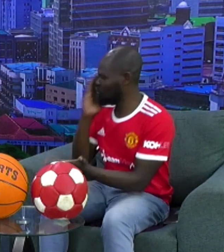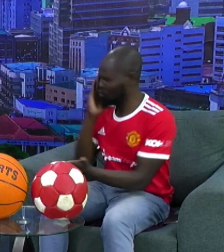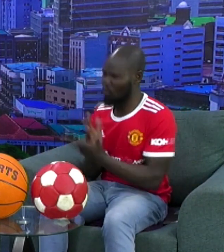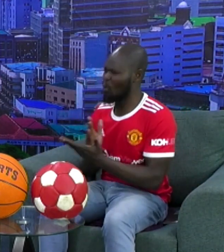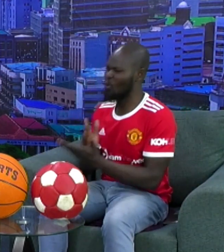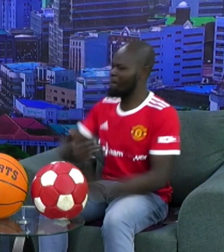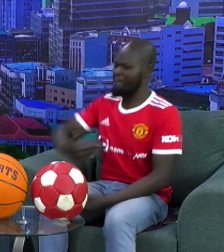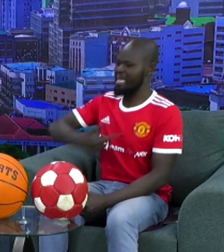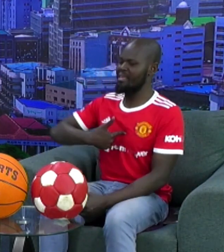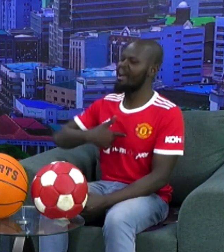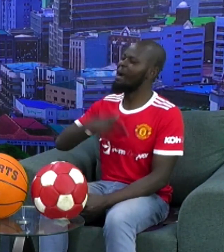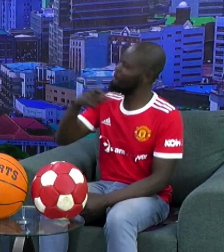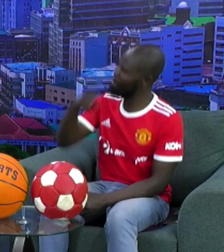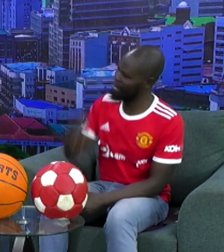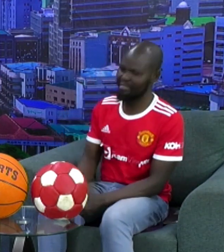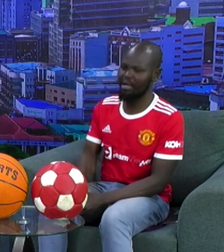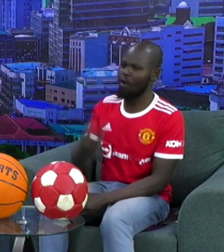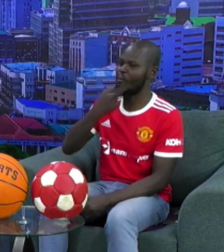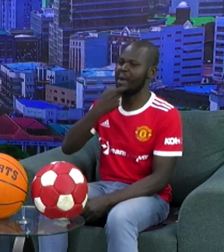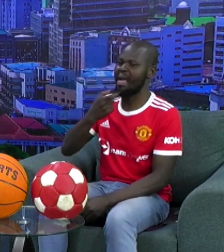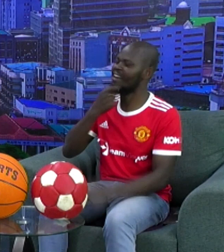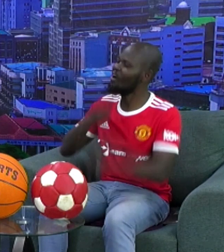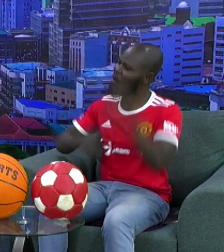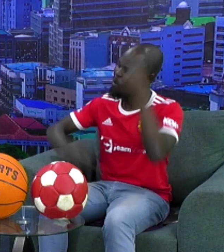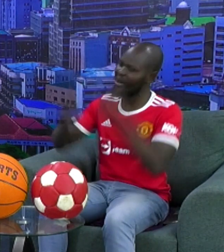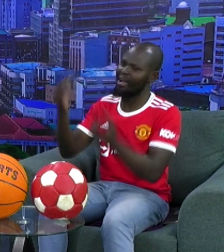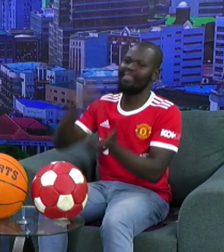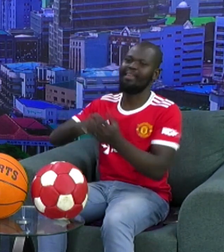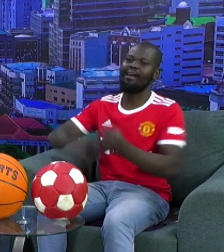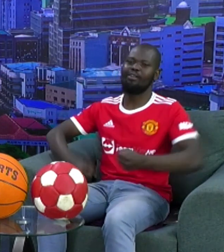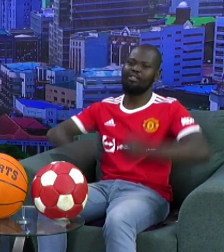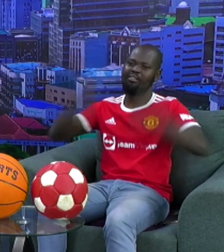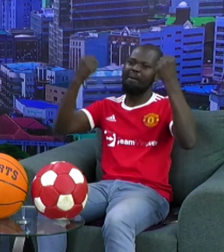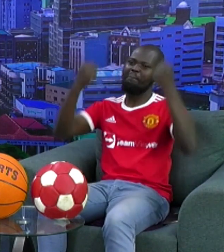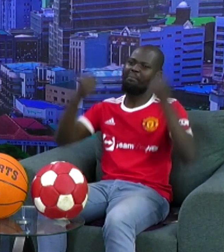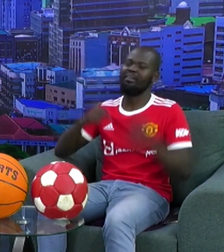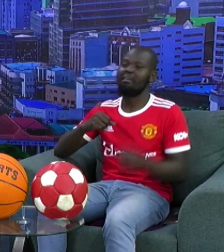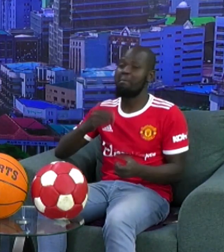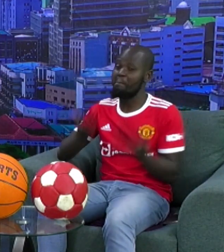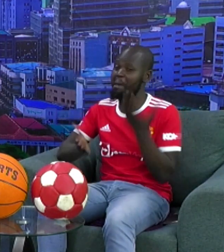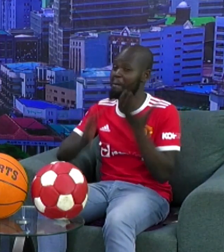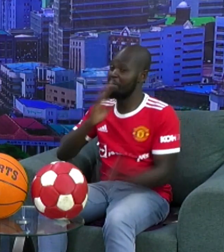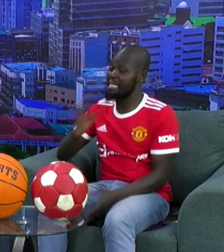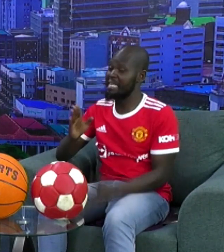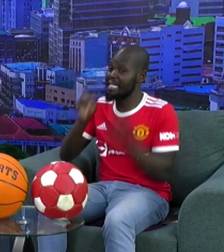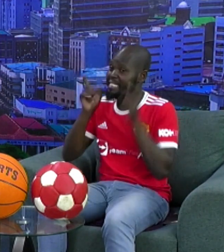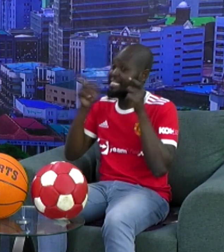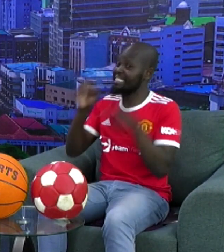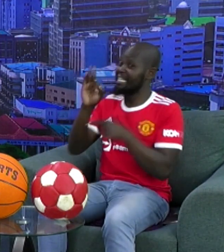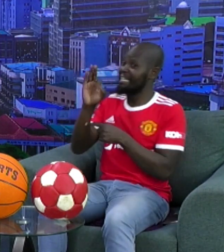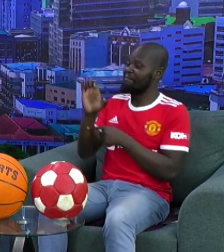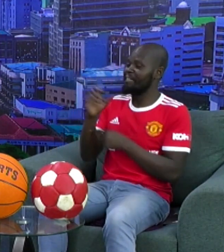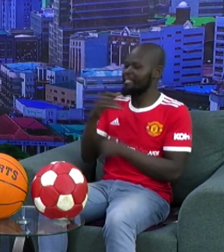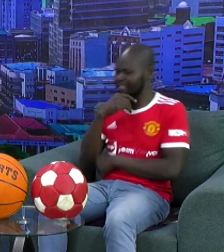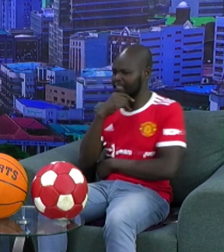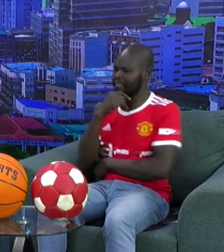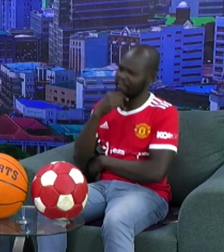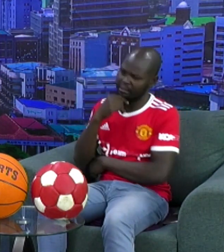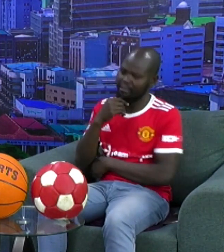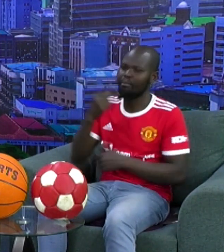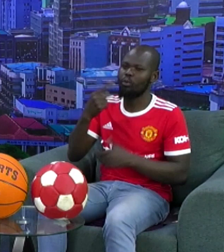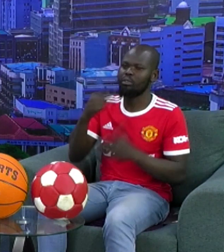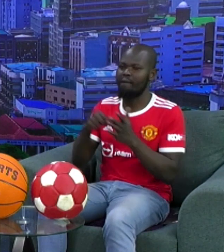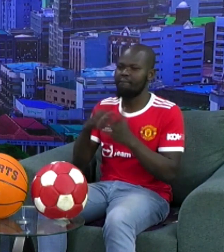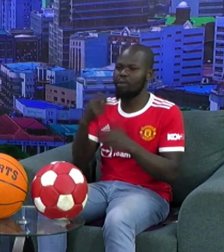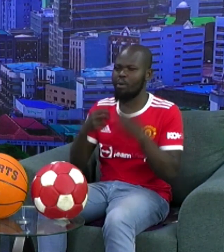playing, they're coordinating the ball so that they can place a score. I think Gor Mahia this time around, this season again, will win,